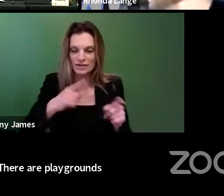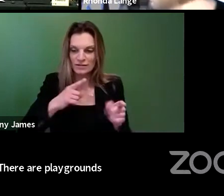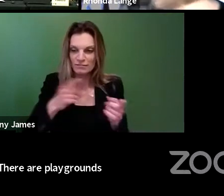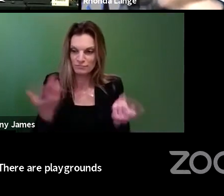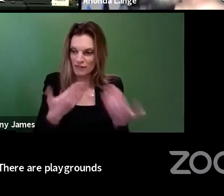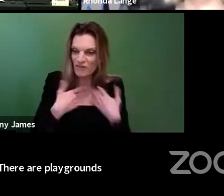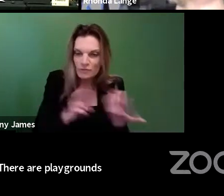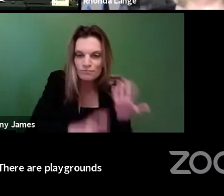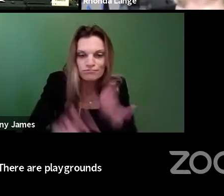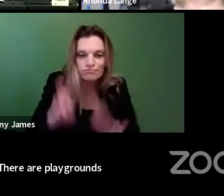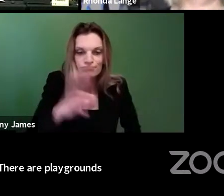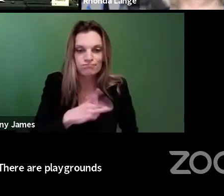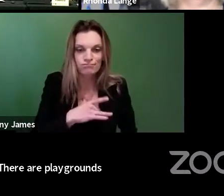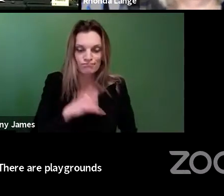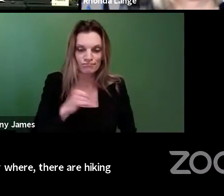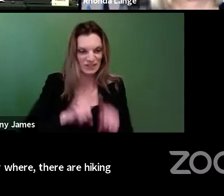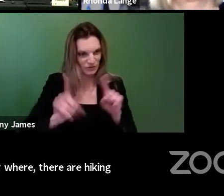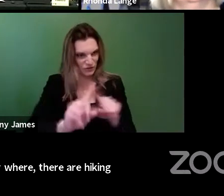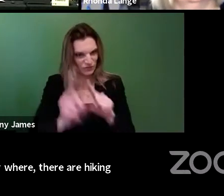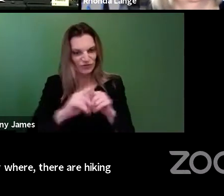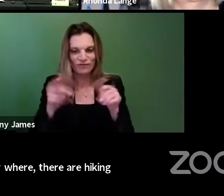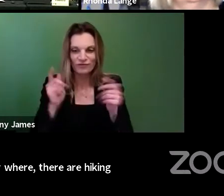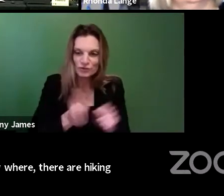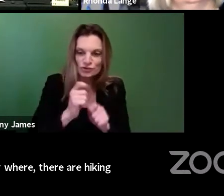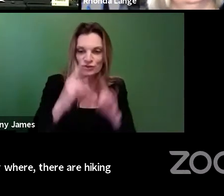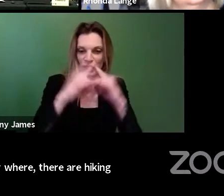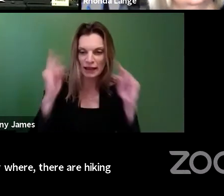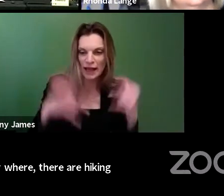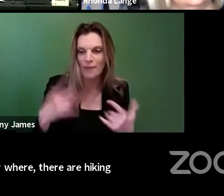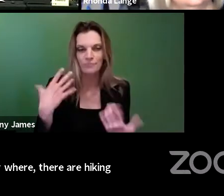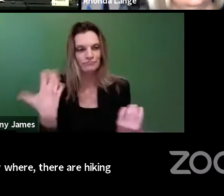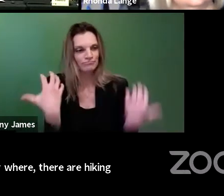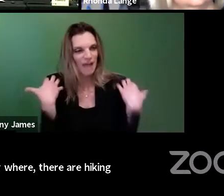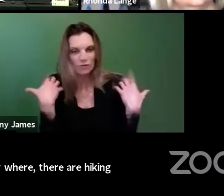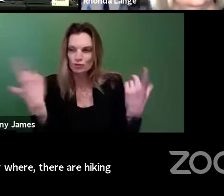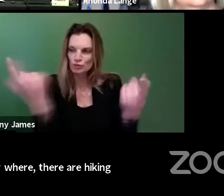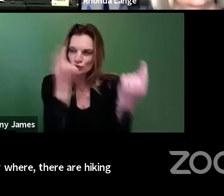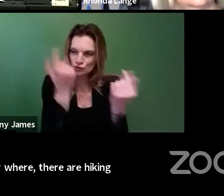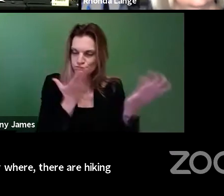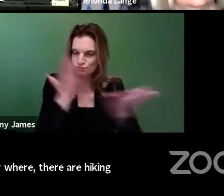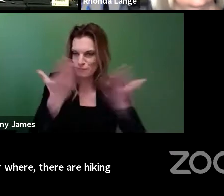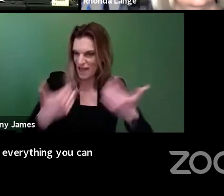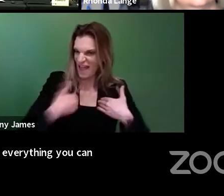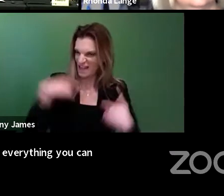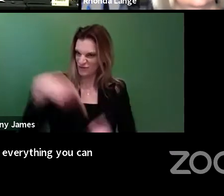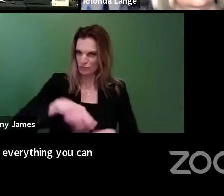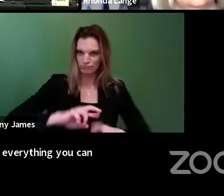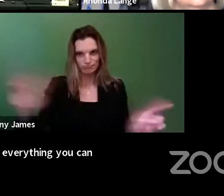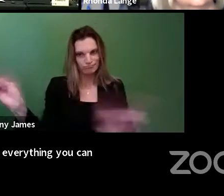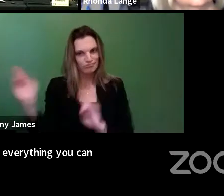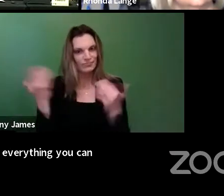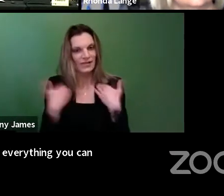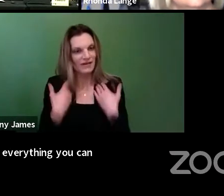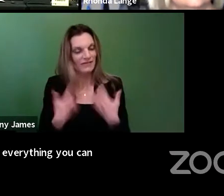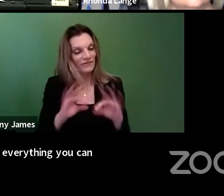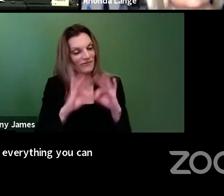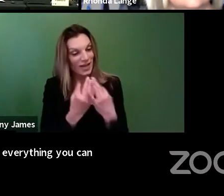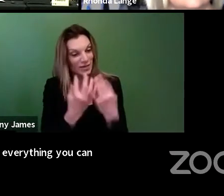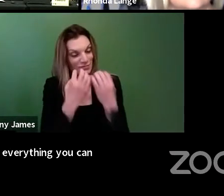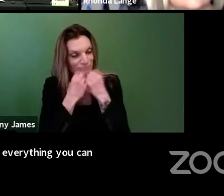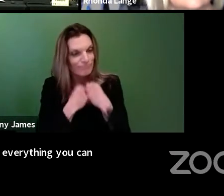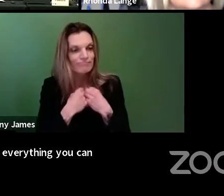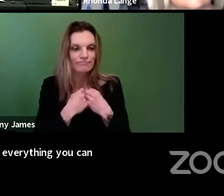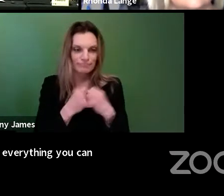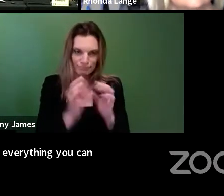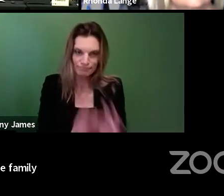There's fishing, camping, everything you can imagine for families. We have family values that we hold